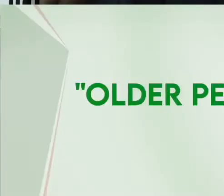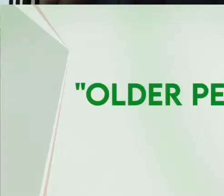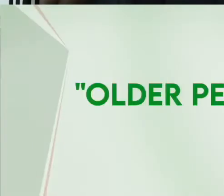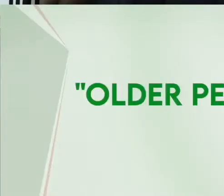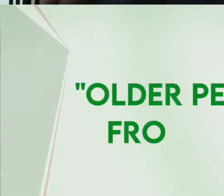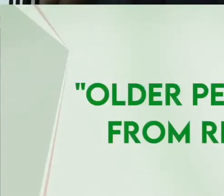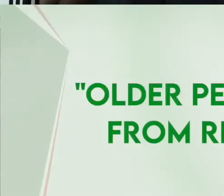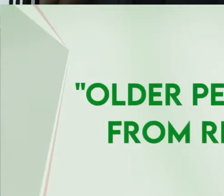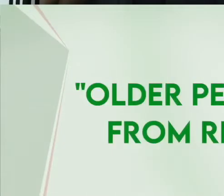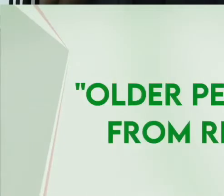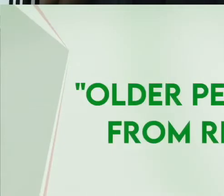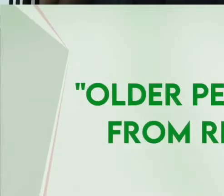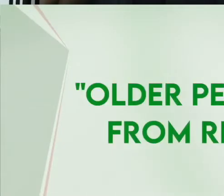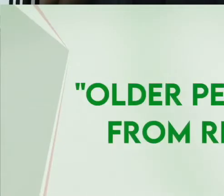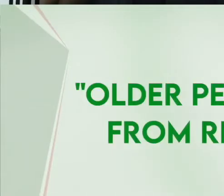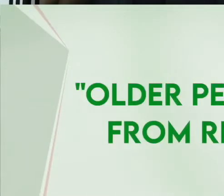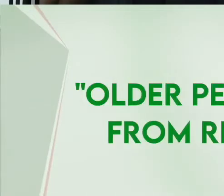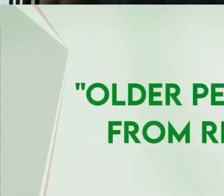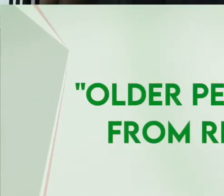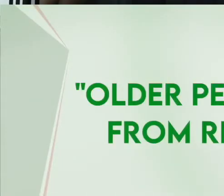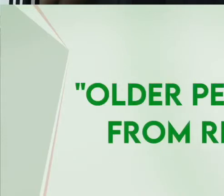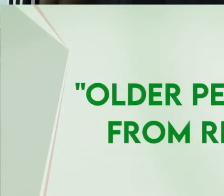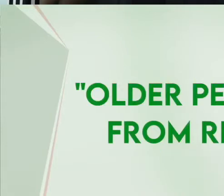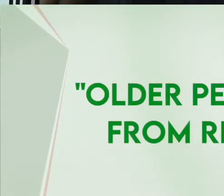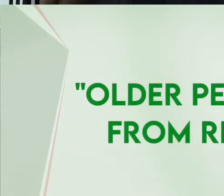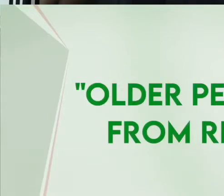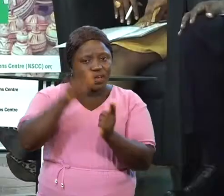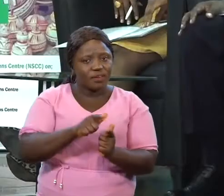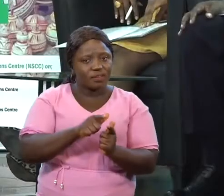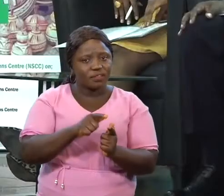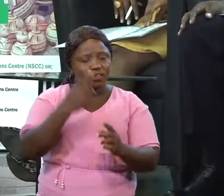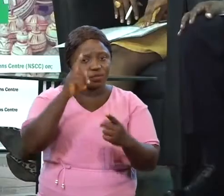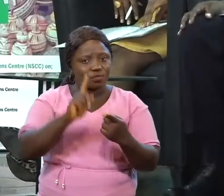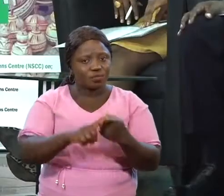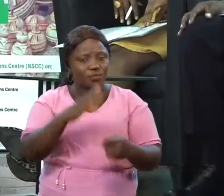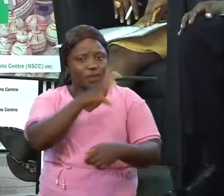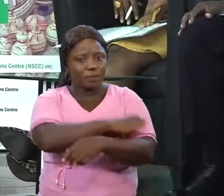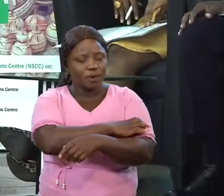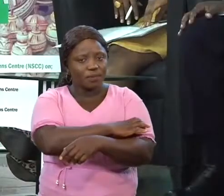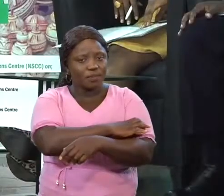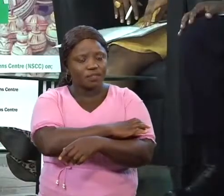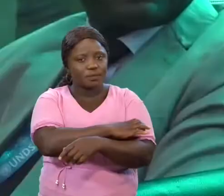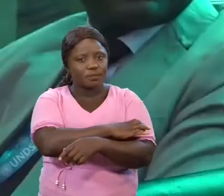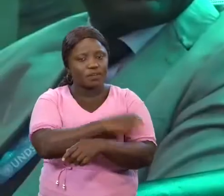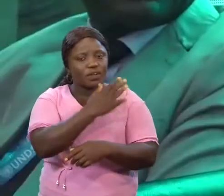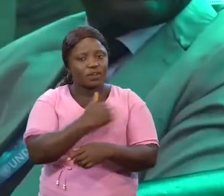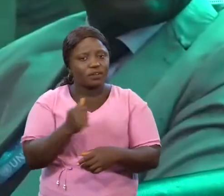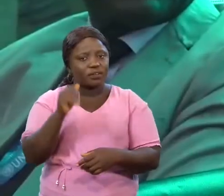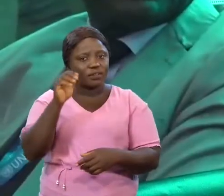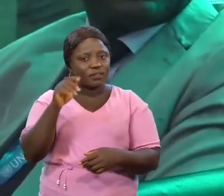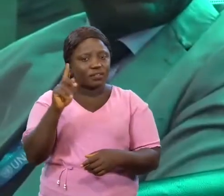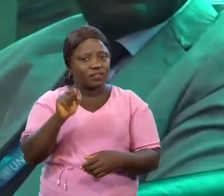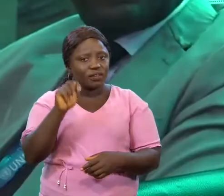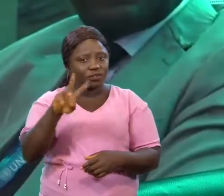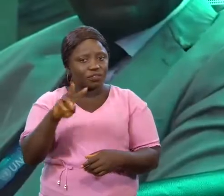Older Persons in a Changing World, From Resilience to Empowerment, moderated by Kingsley Osadolo, anchor of the